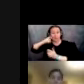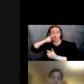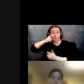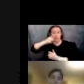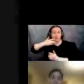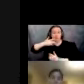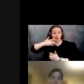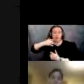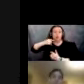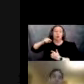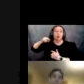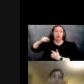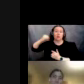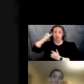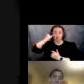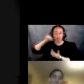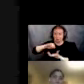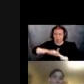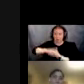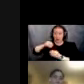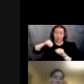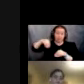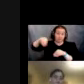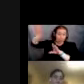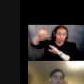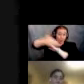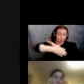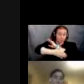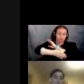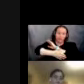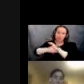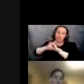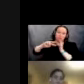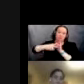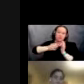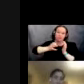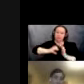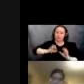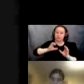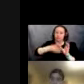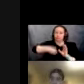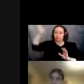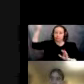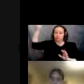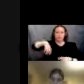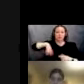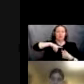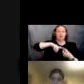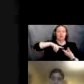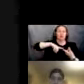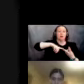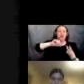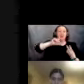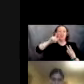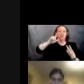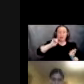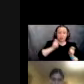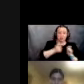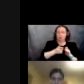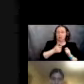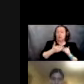law changed so that no matter who they married and where they lived, if they married a foreign